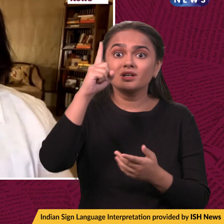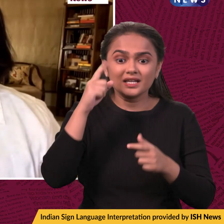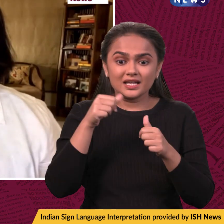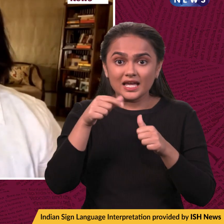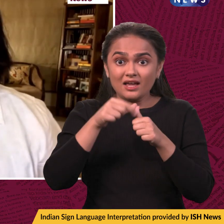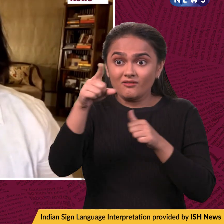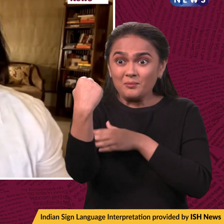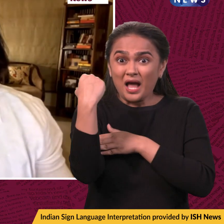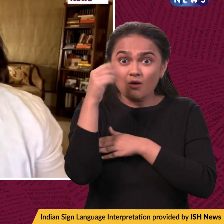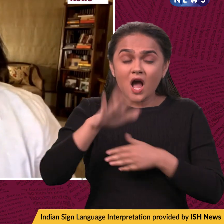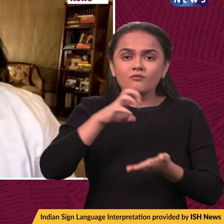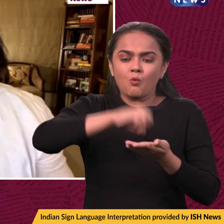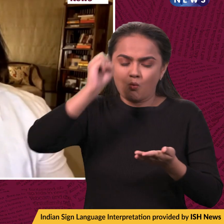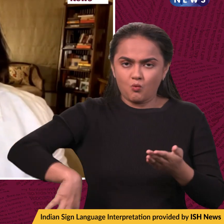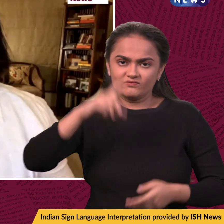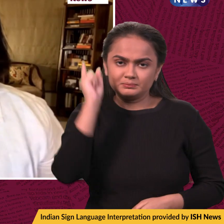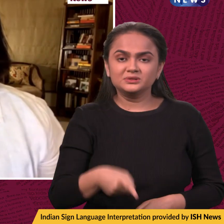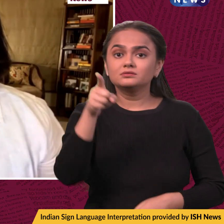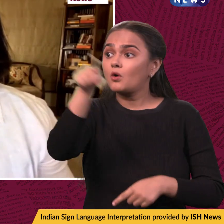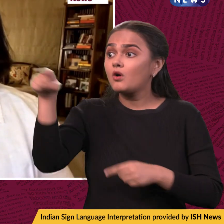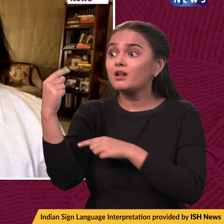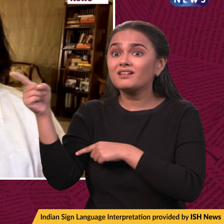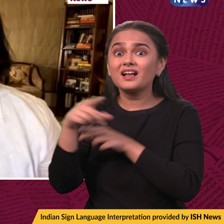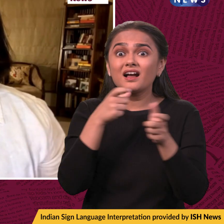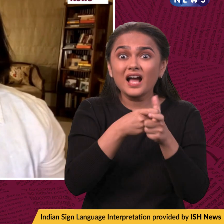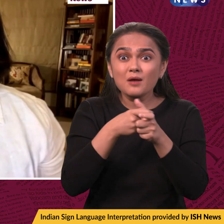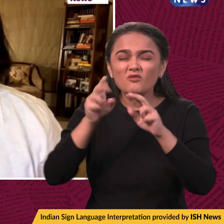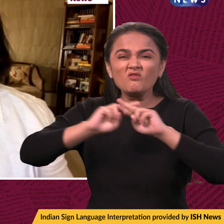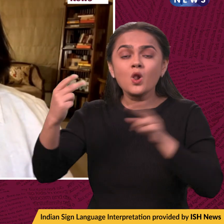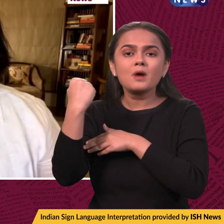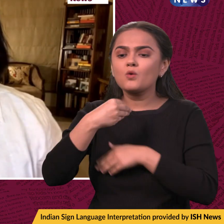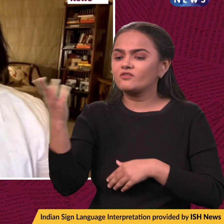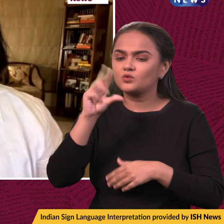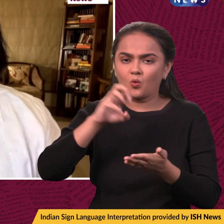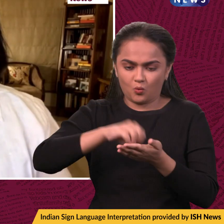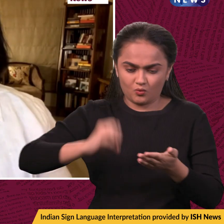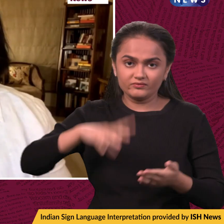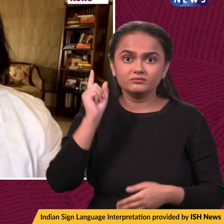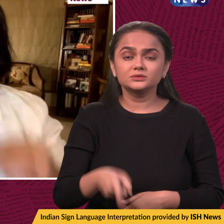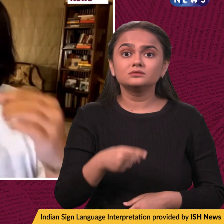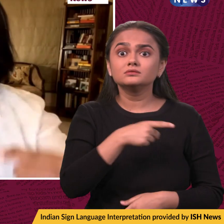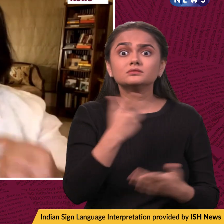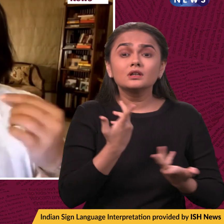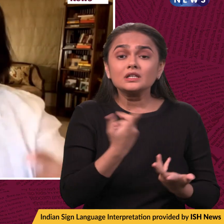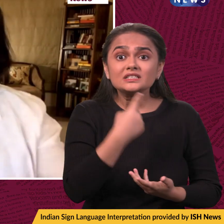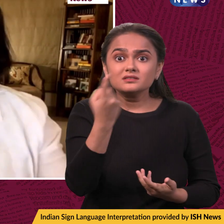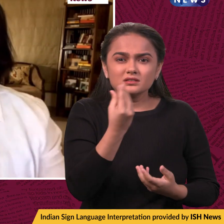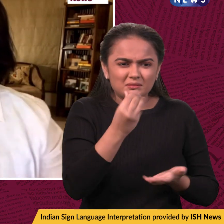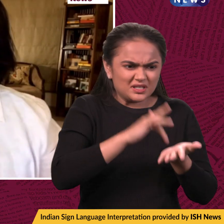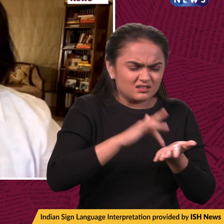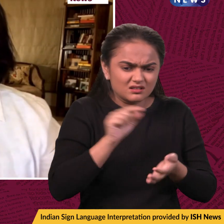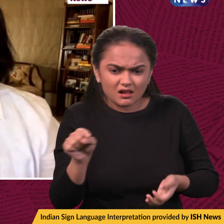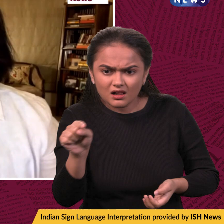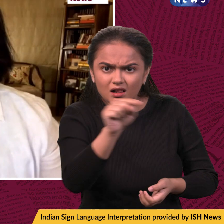Act in Nagaland. AFSPA grants special powers to the Indian Armed Forces to maintain public order in specific